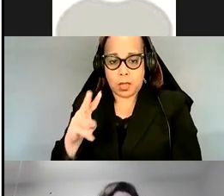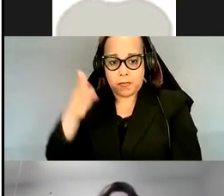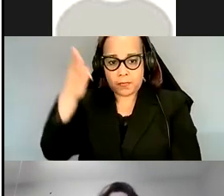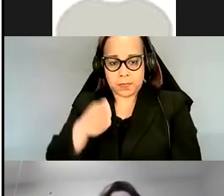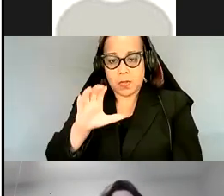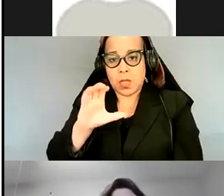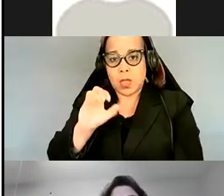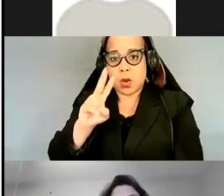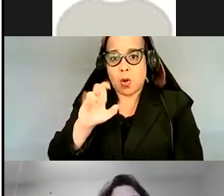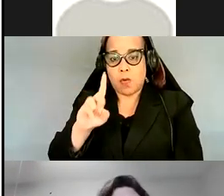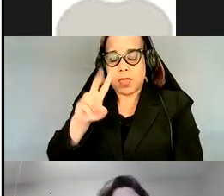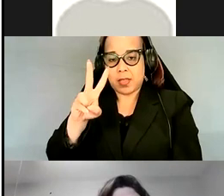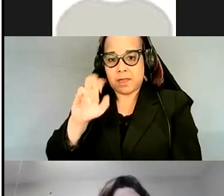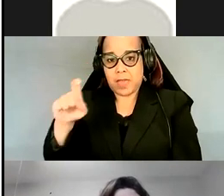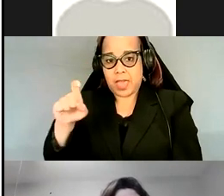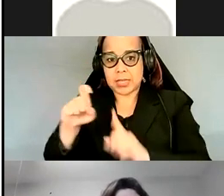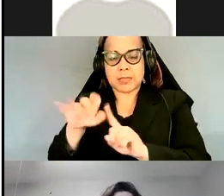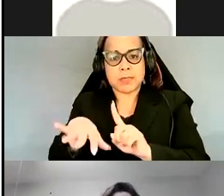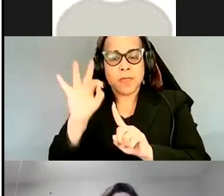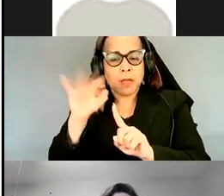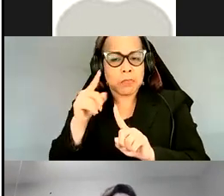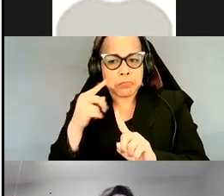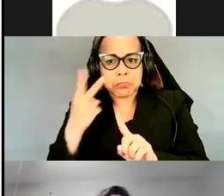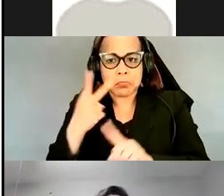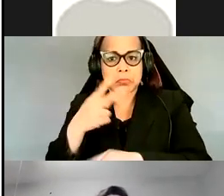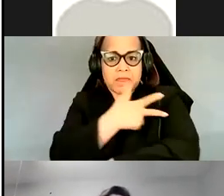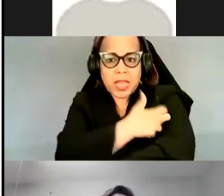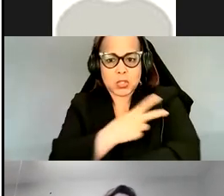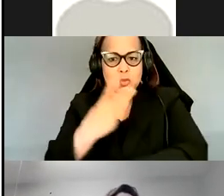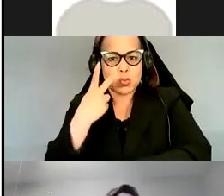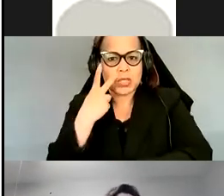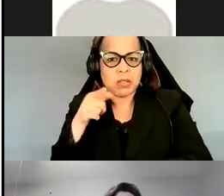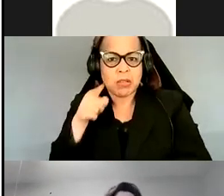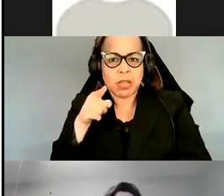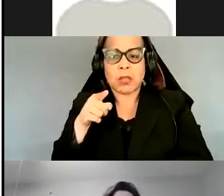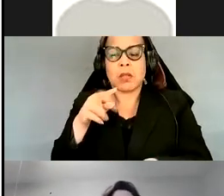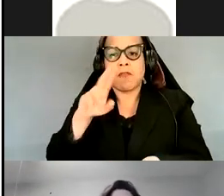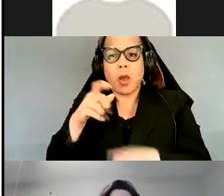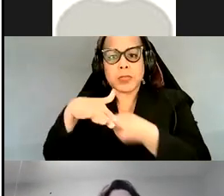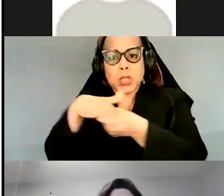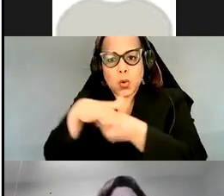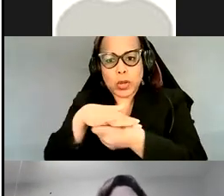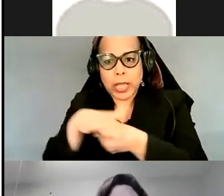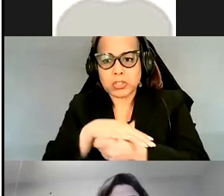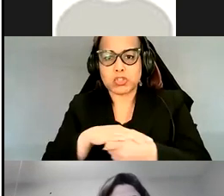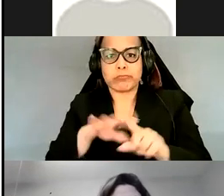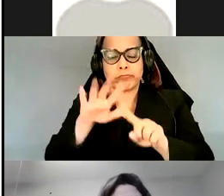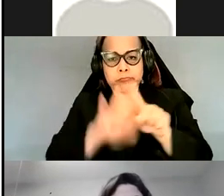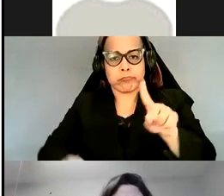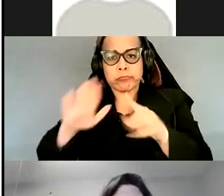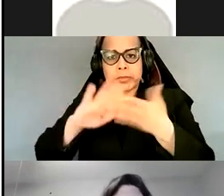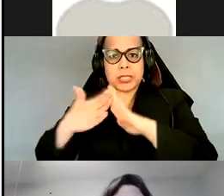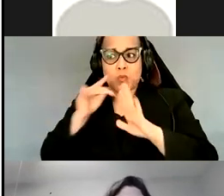www.chicago.gov/COVID-vax. There, if you go to find a vaccine, you're going to see Vaccine Finder, which will show you pharmacy locations open across the city that are